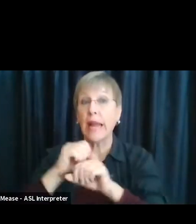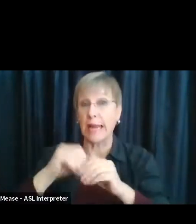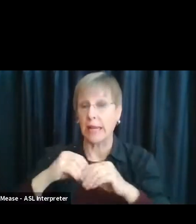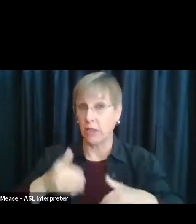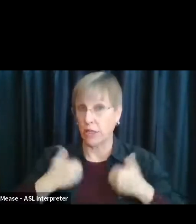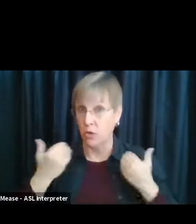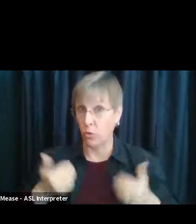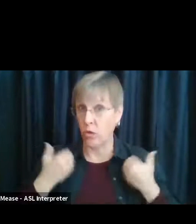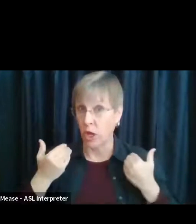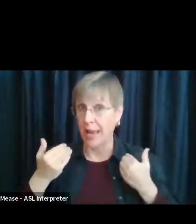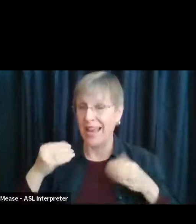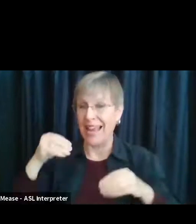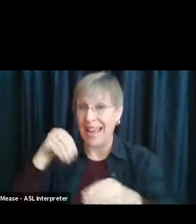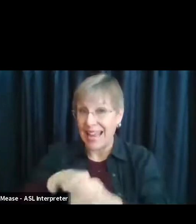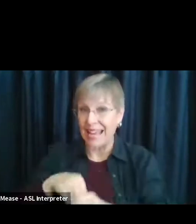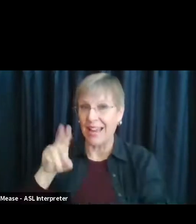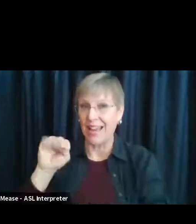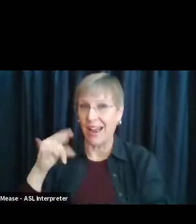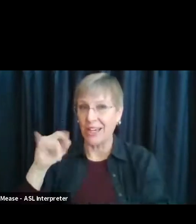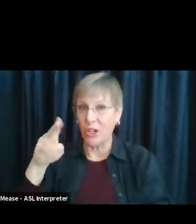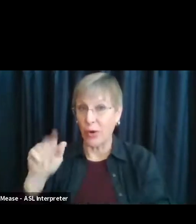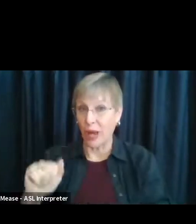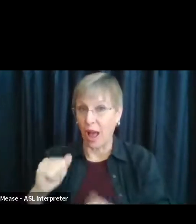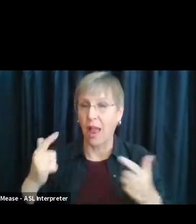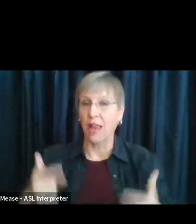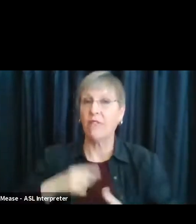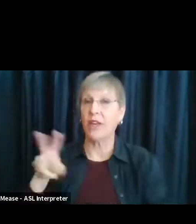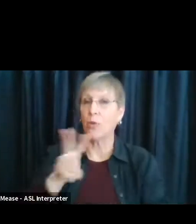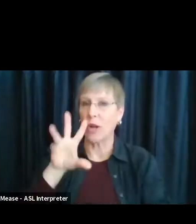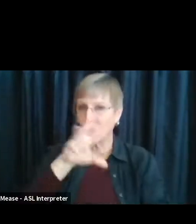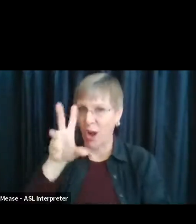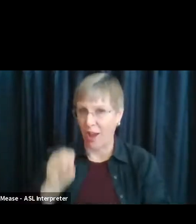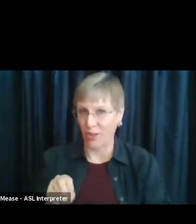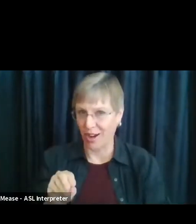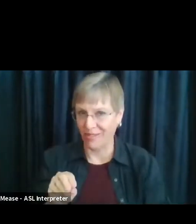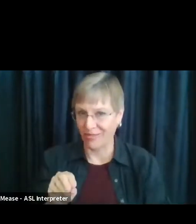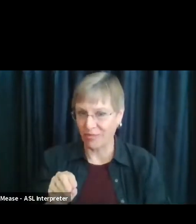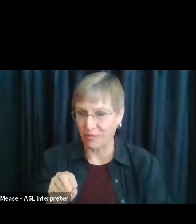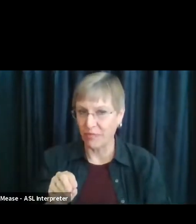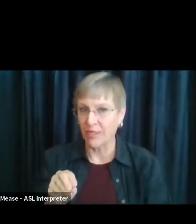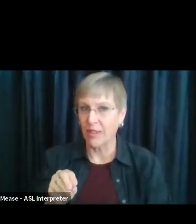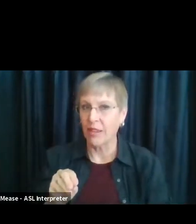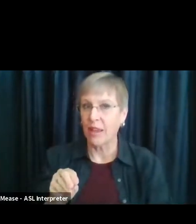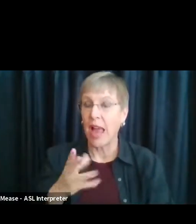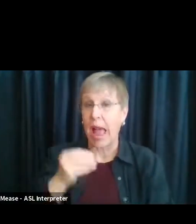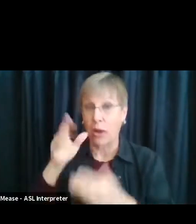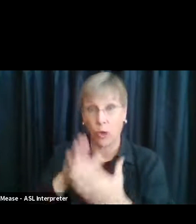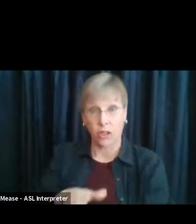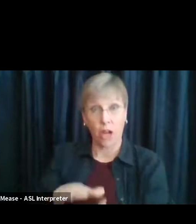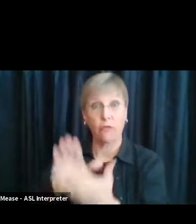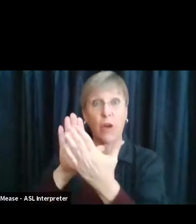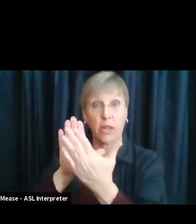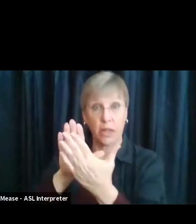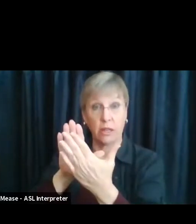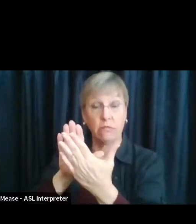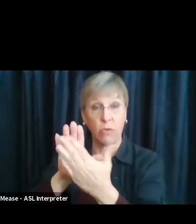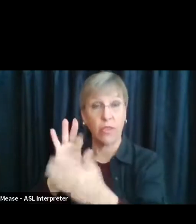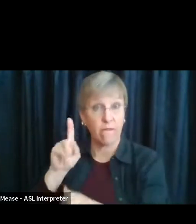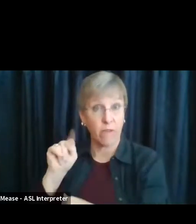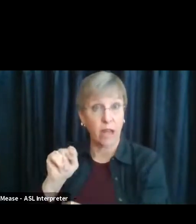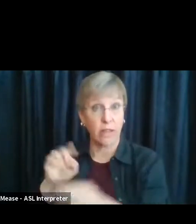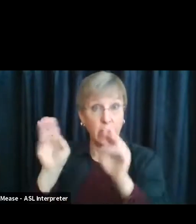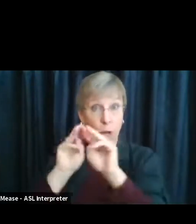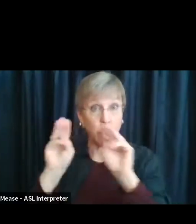in Nigeria. So he had been living in Western Africa and been confronted to the fact that the museums